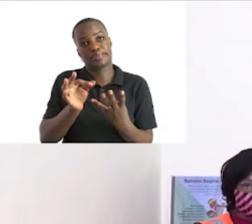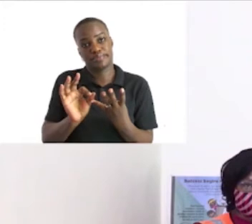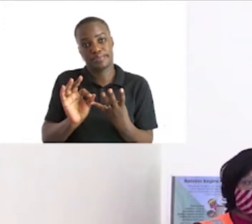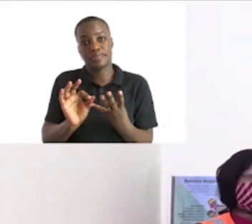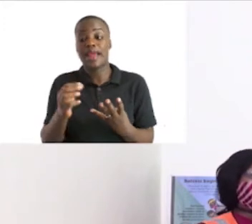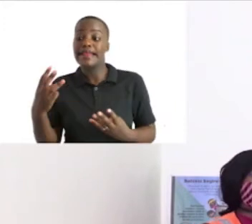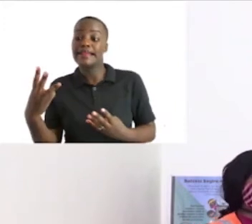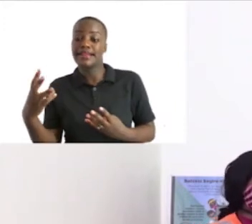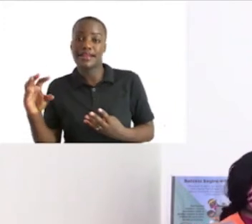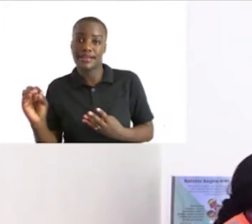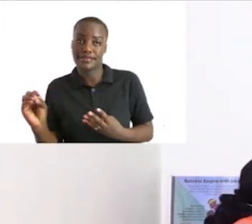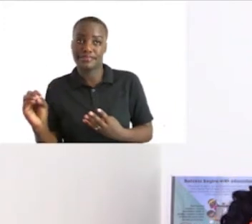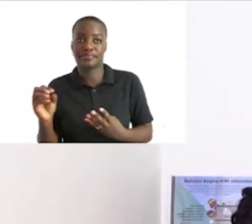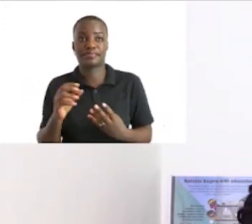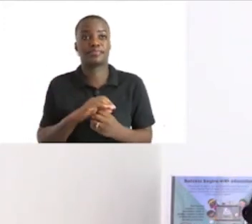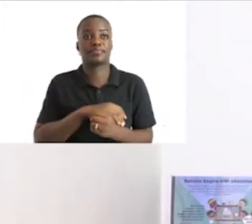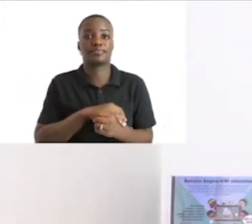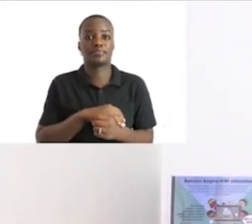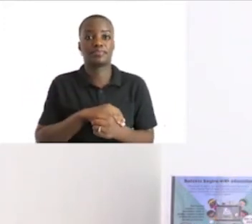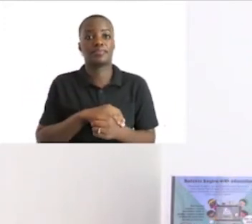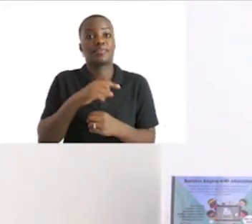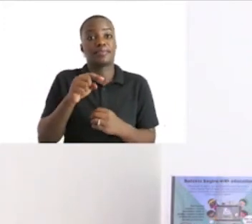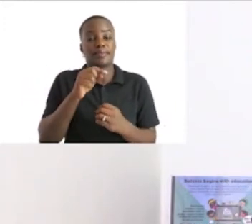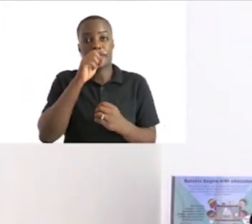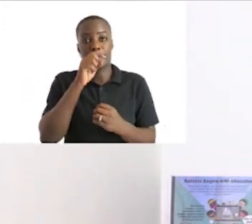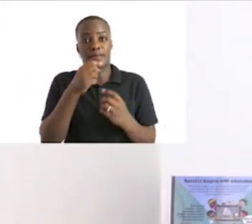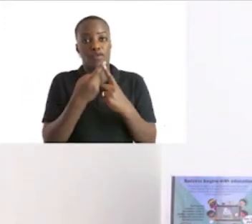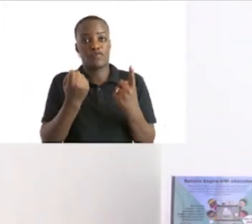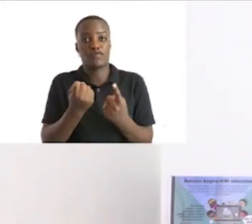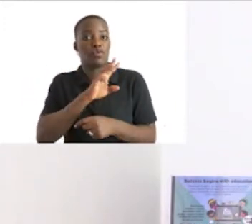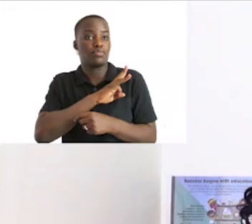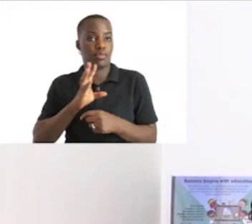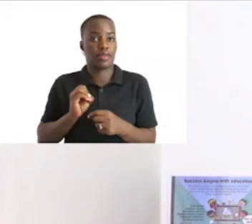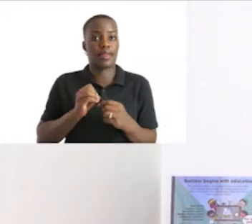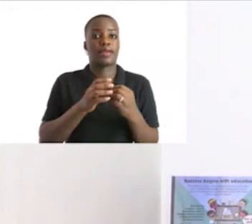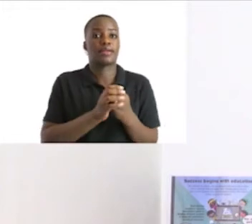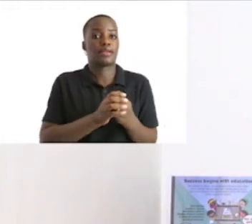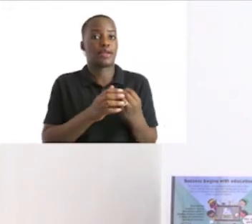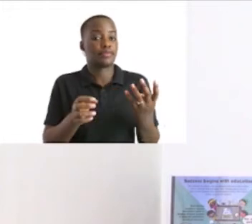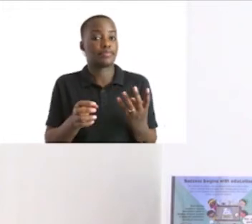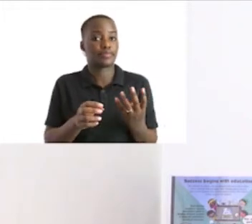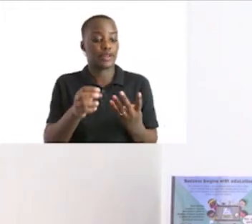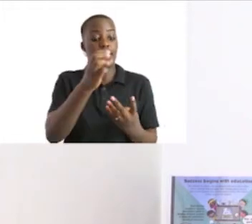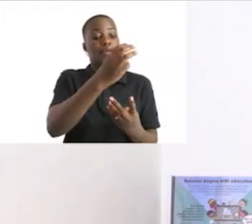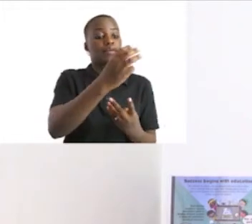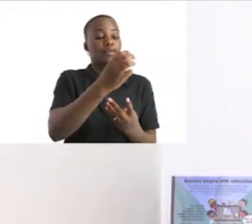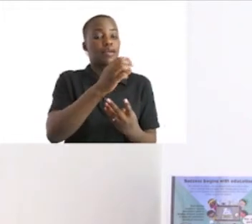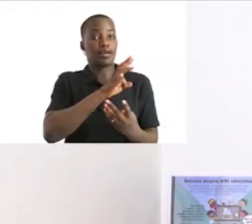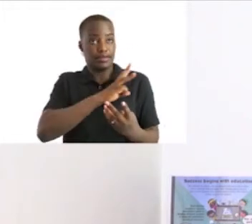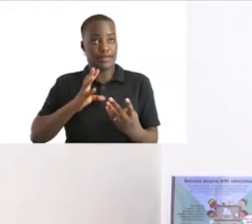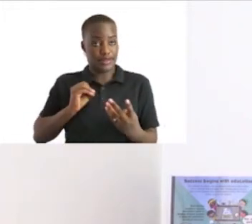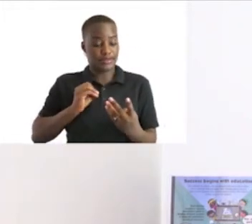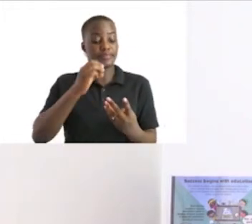30. Let us now move on to the next number. After 30, we have 31.